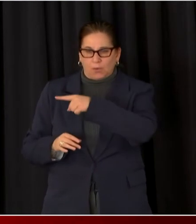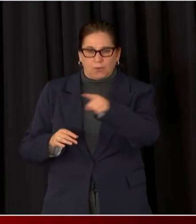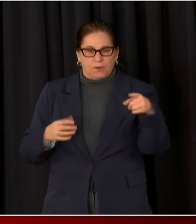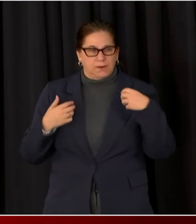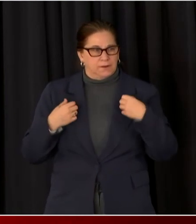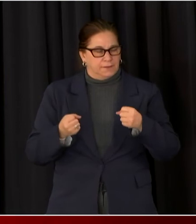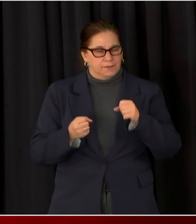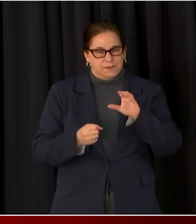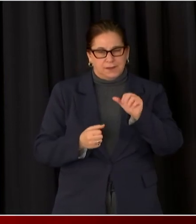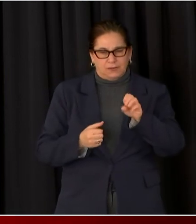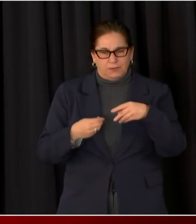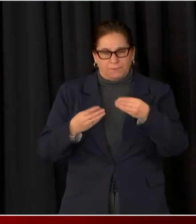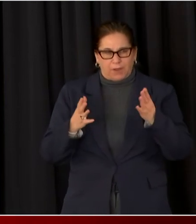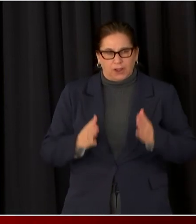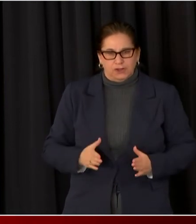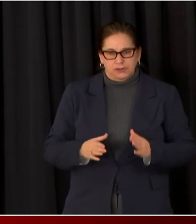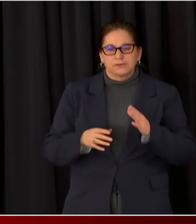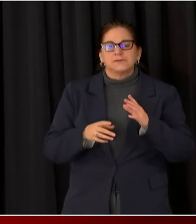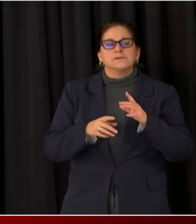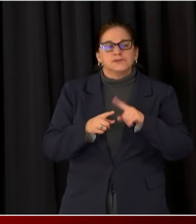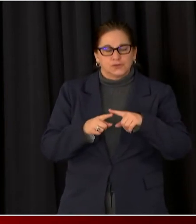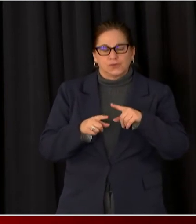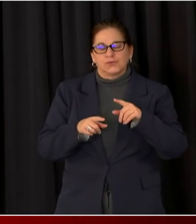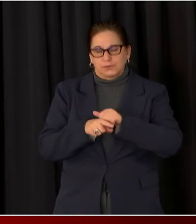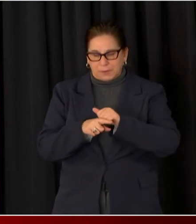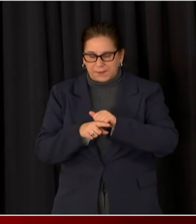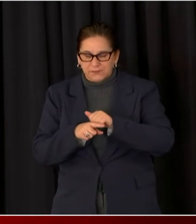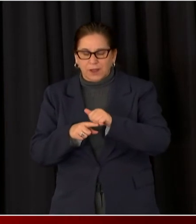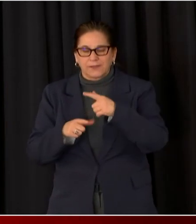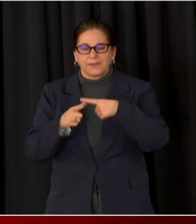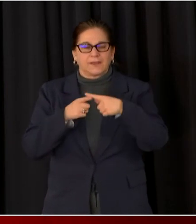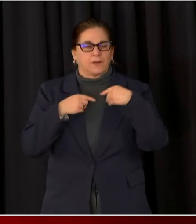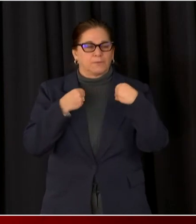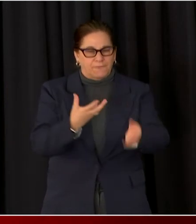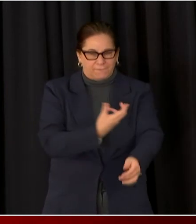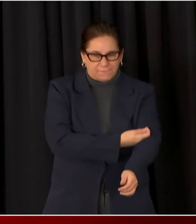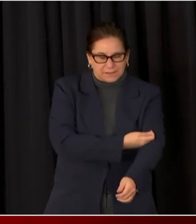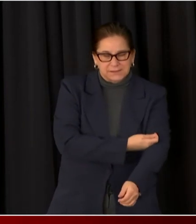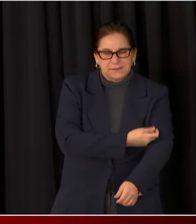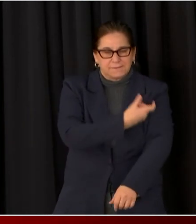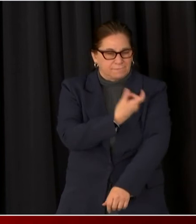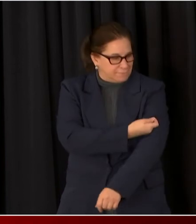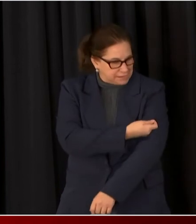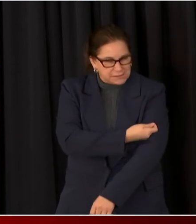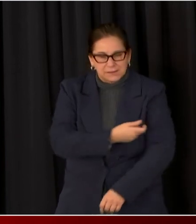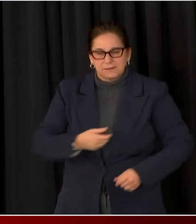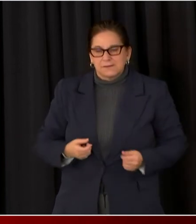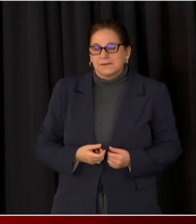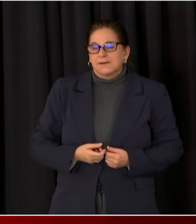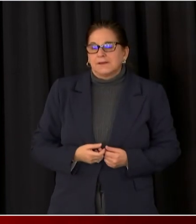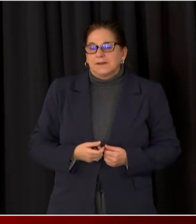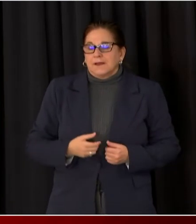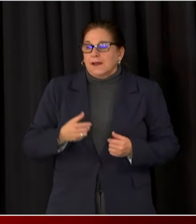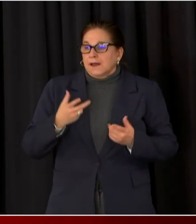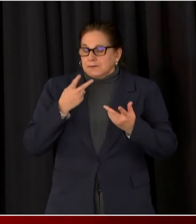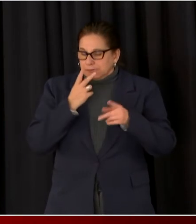authorizing certified paramedics to administer vaccines with appropriate training and supervision. The district currently